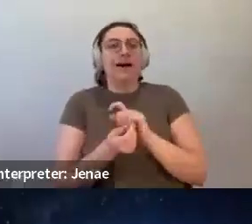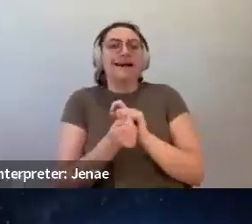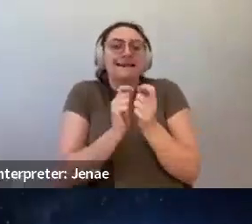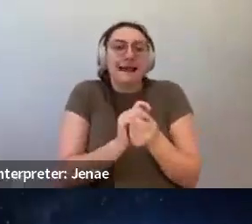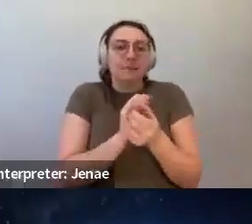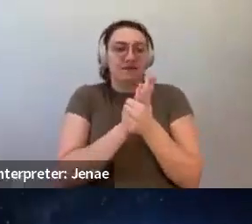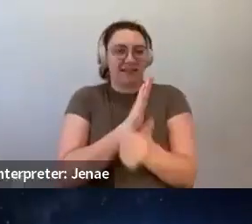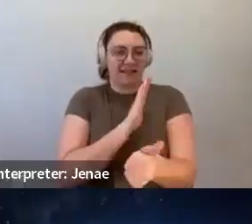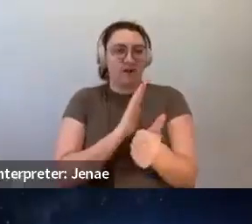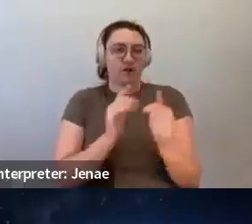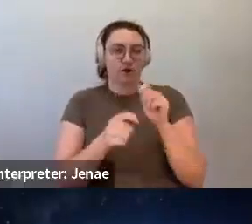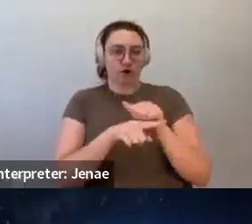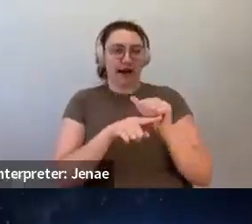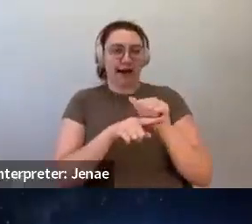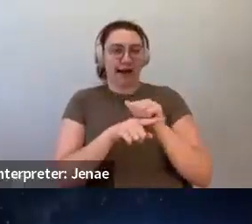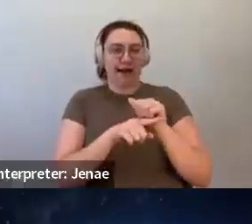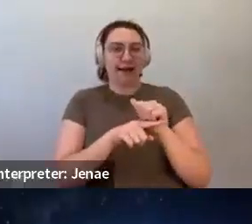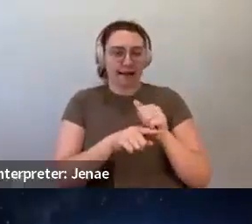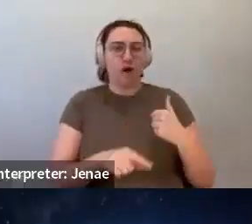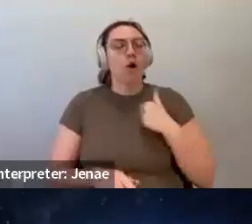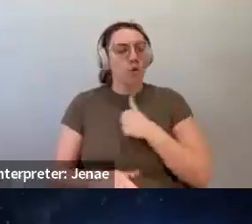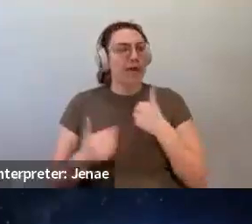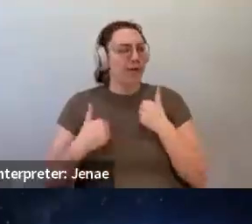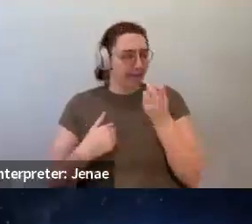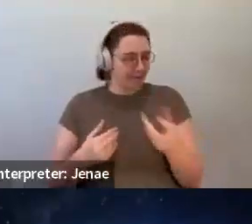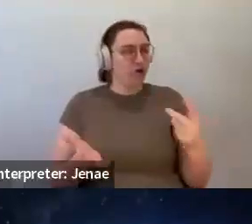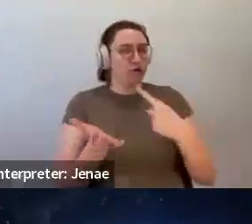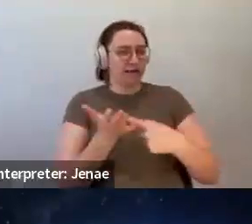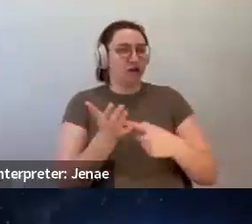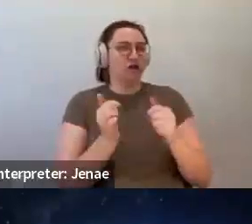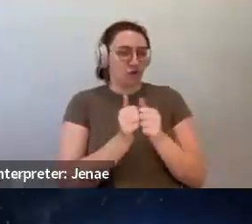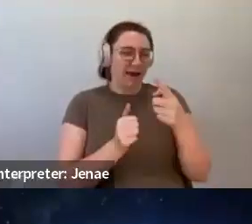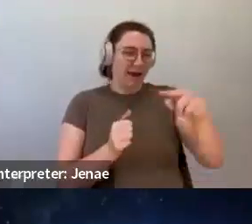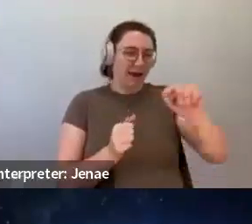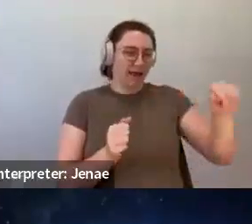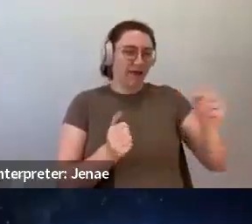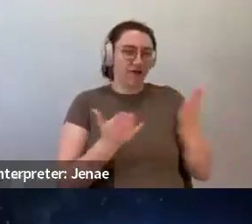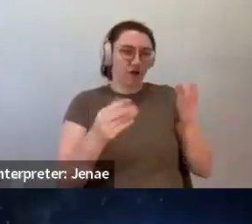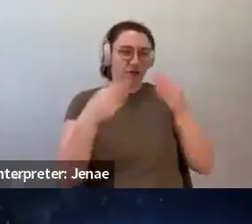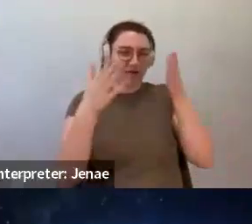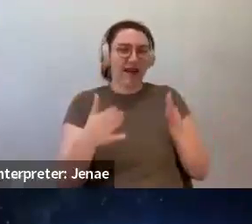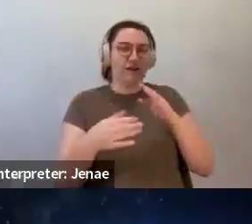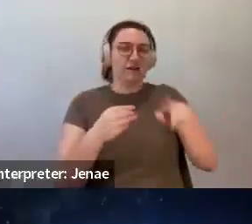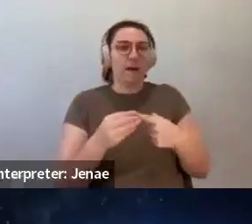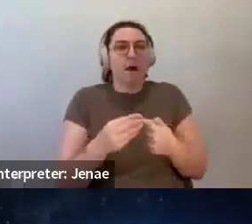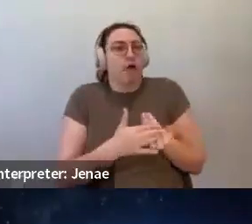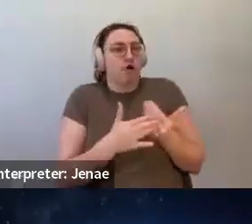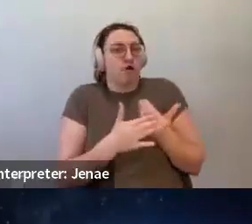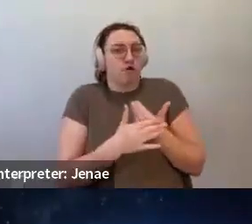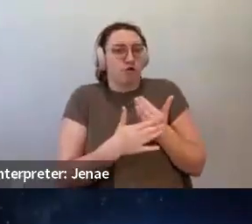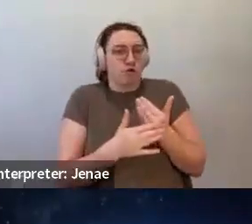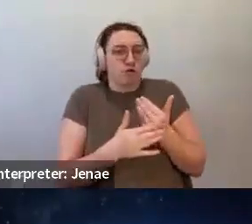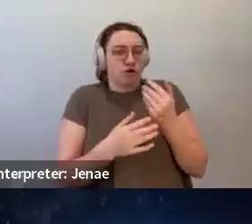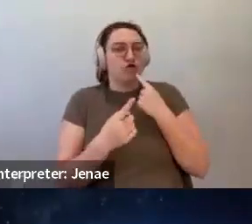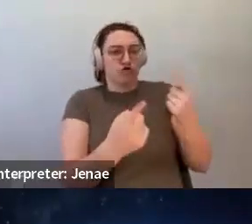little bit more because we have had a number of discussions with service providers about the new adaptive skills training directive.